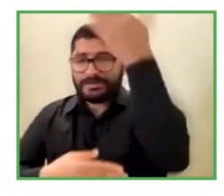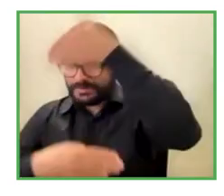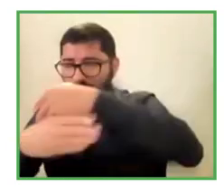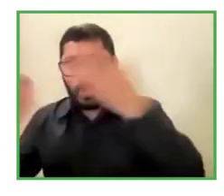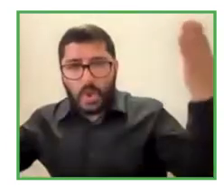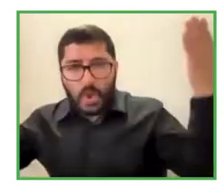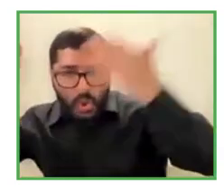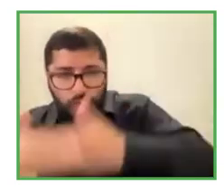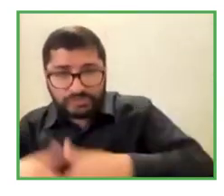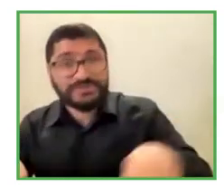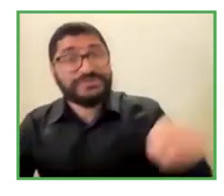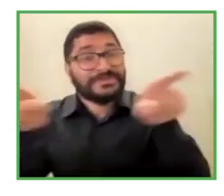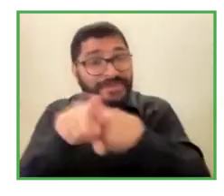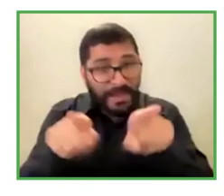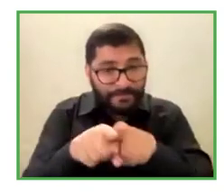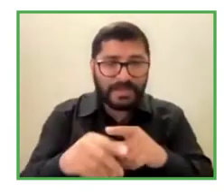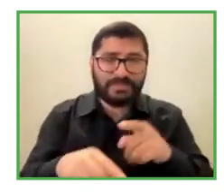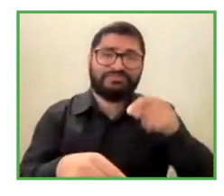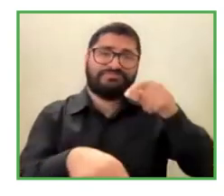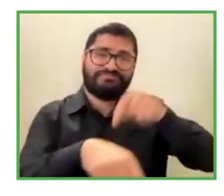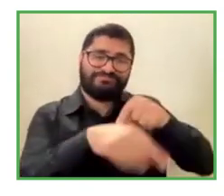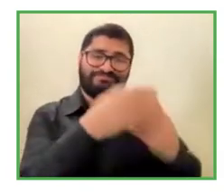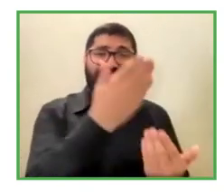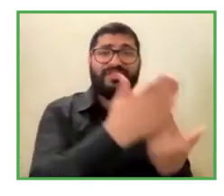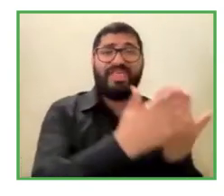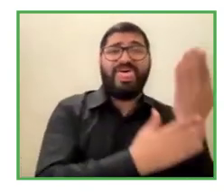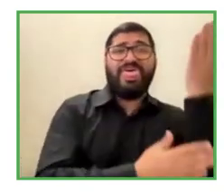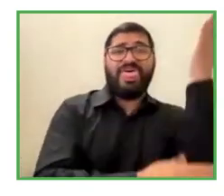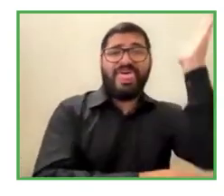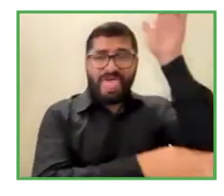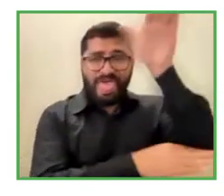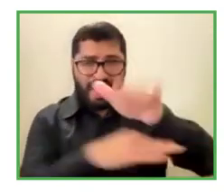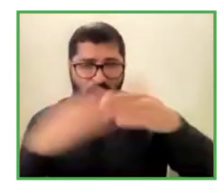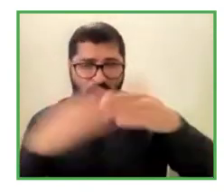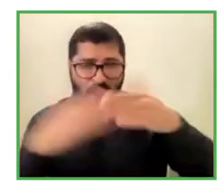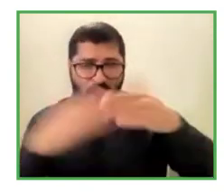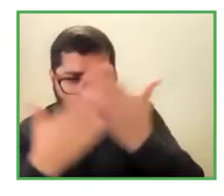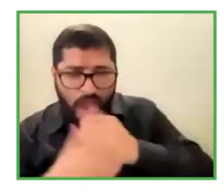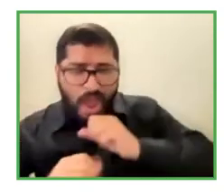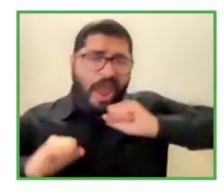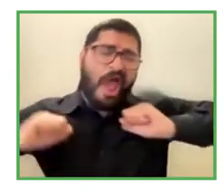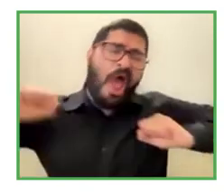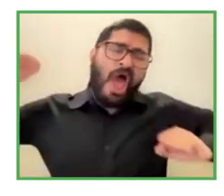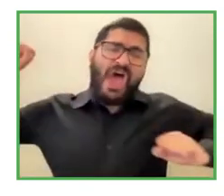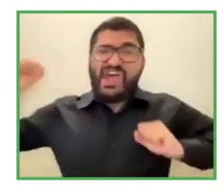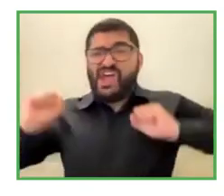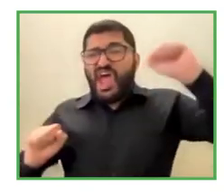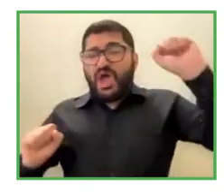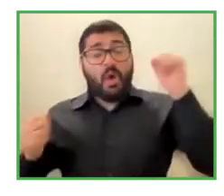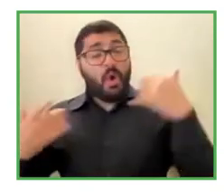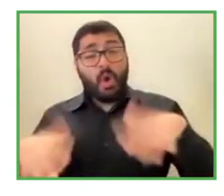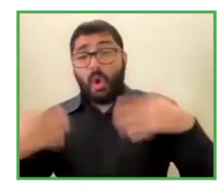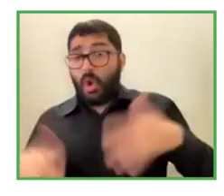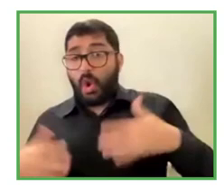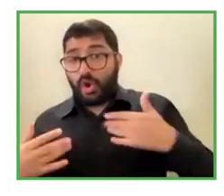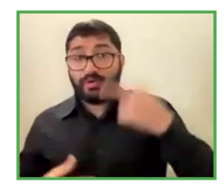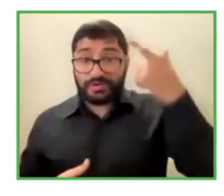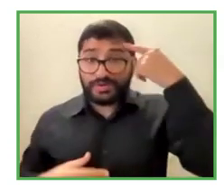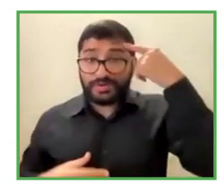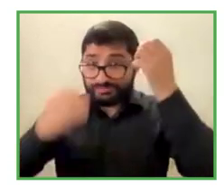and sometimes they have late meetings. It involves logistics that we've